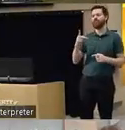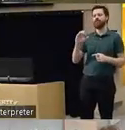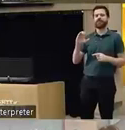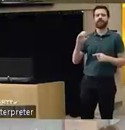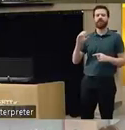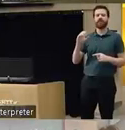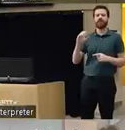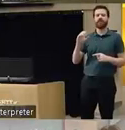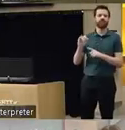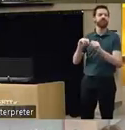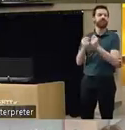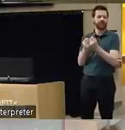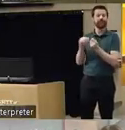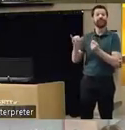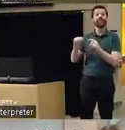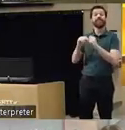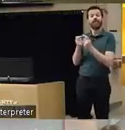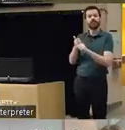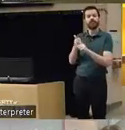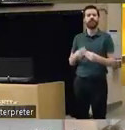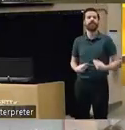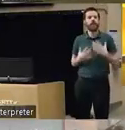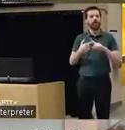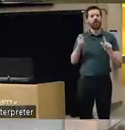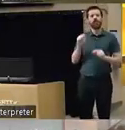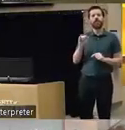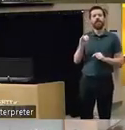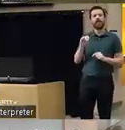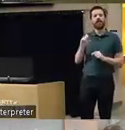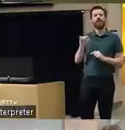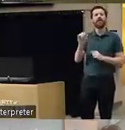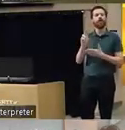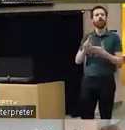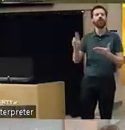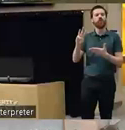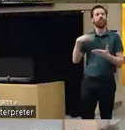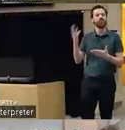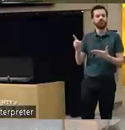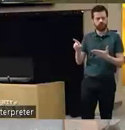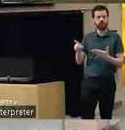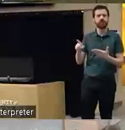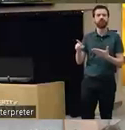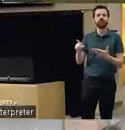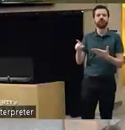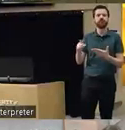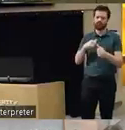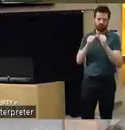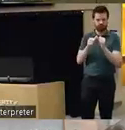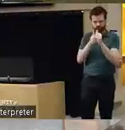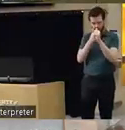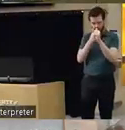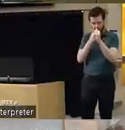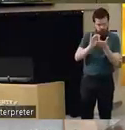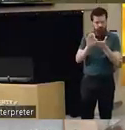team is inspired by the AIMS model through the University of Washington. We continue to track outcomes and a